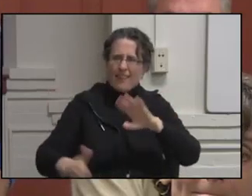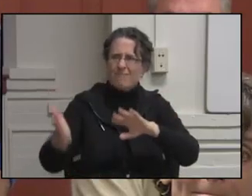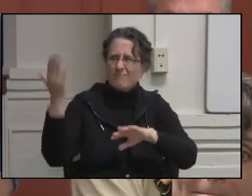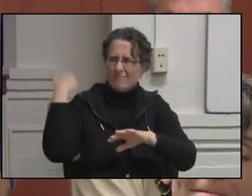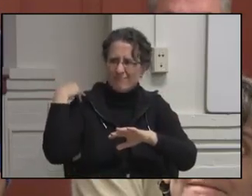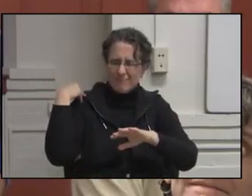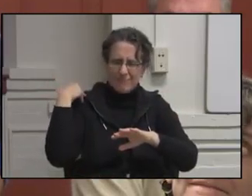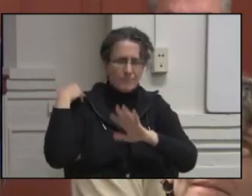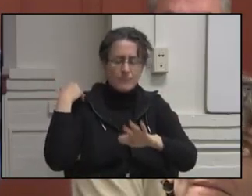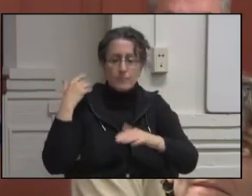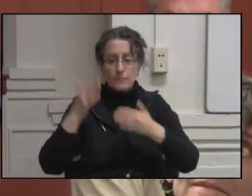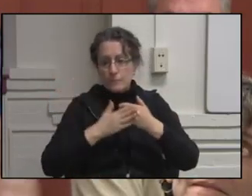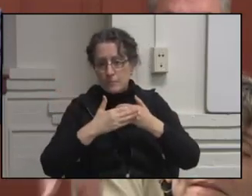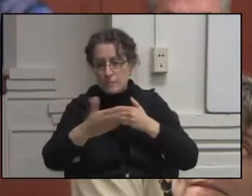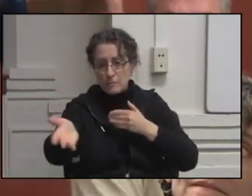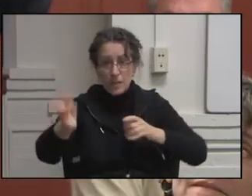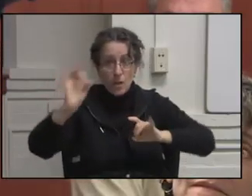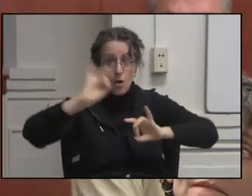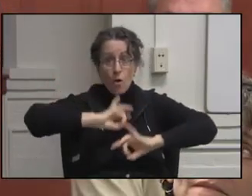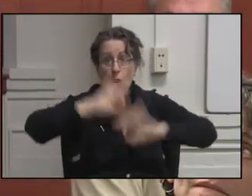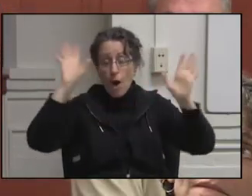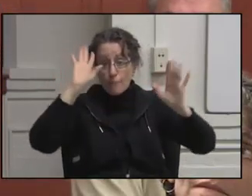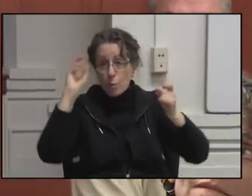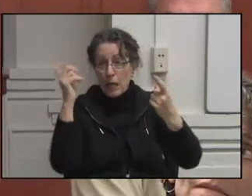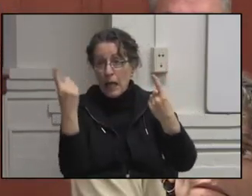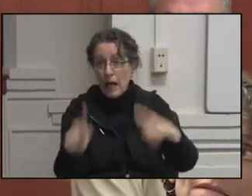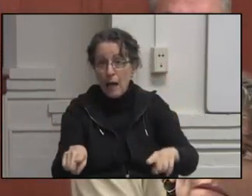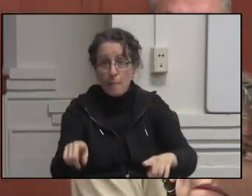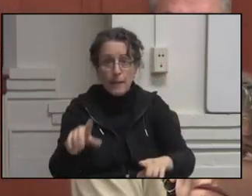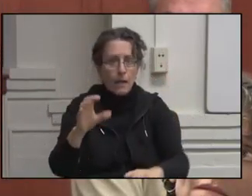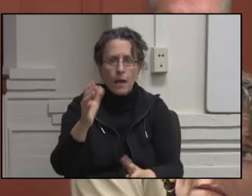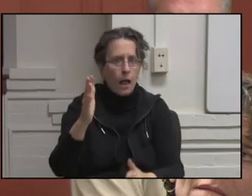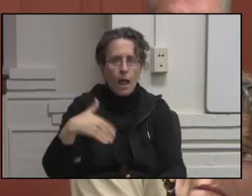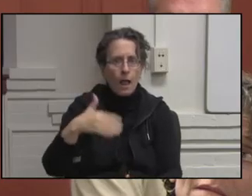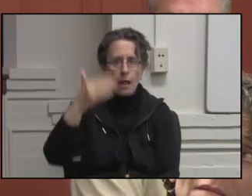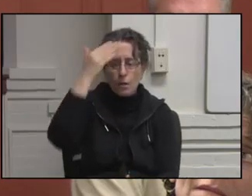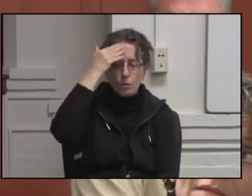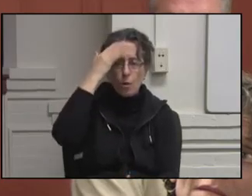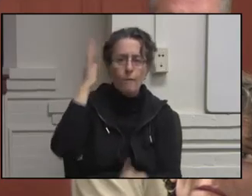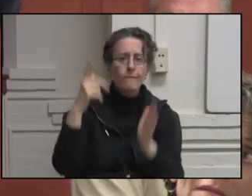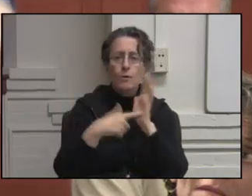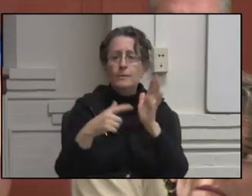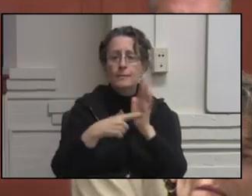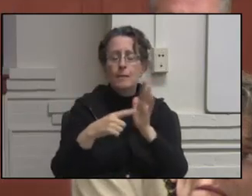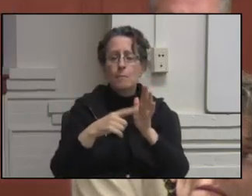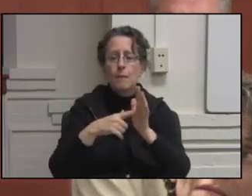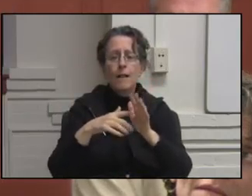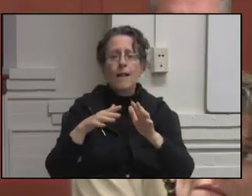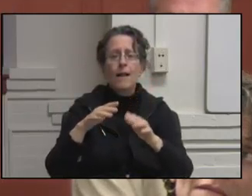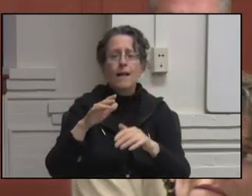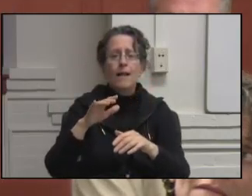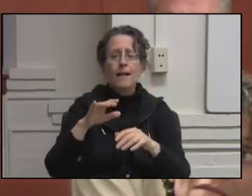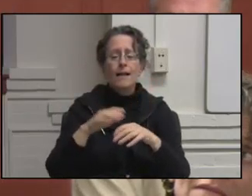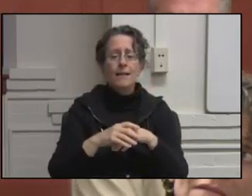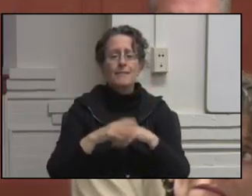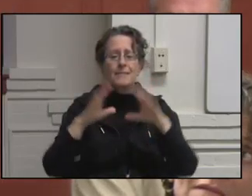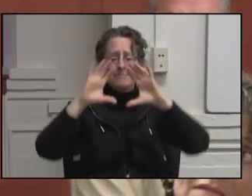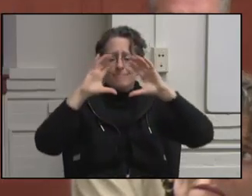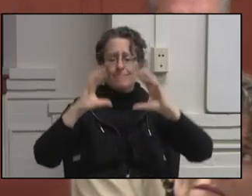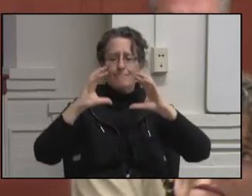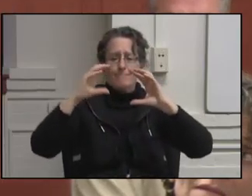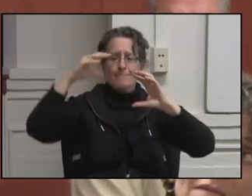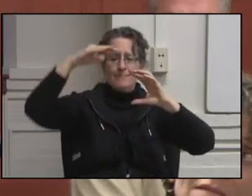of disasters, from the melting frozen ground, where they call that at north, and the